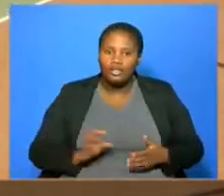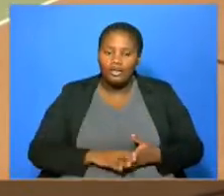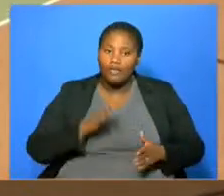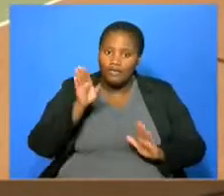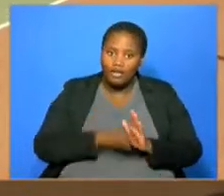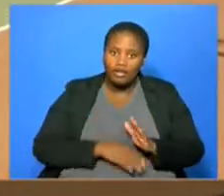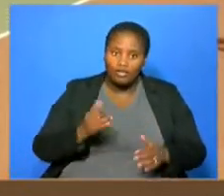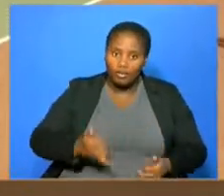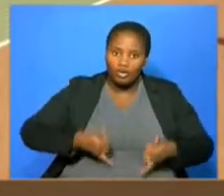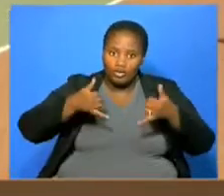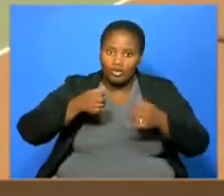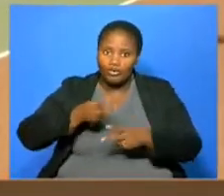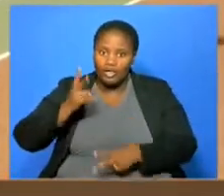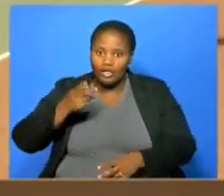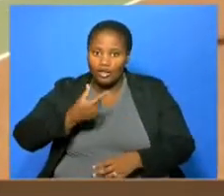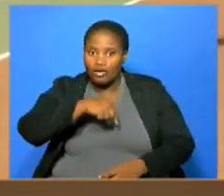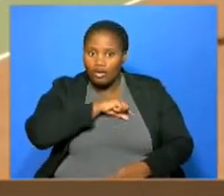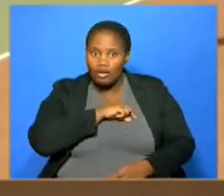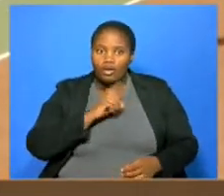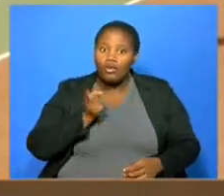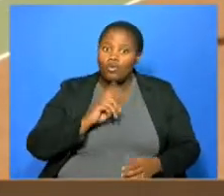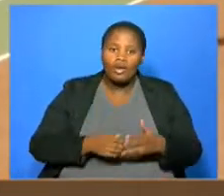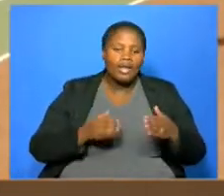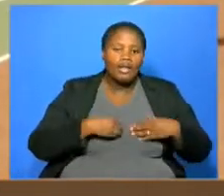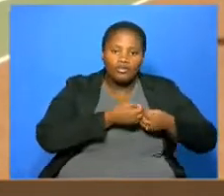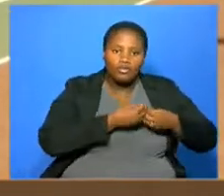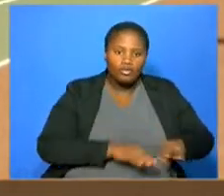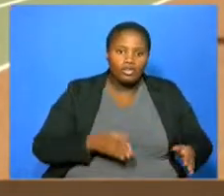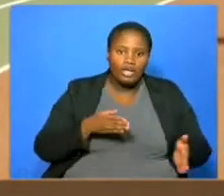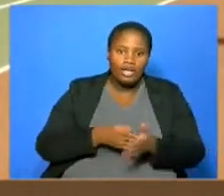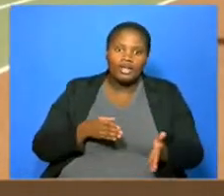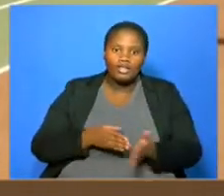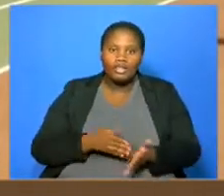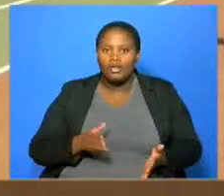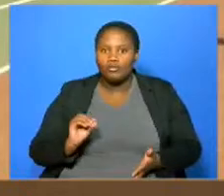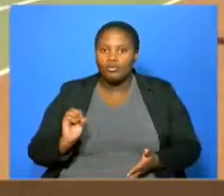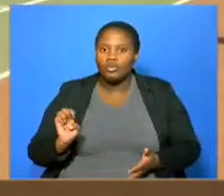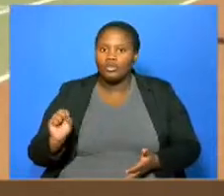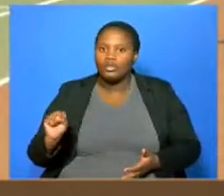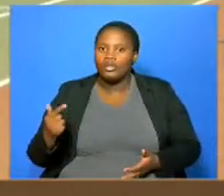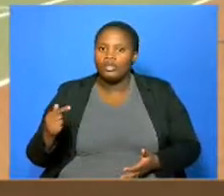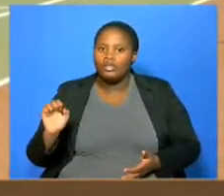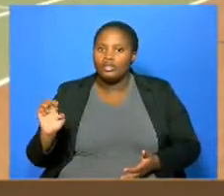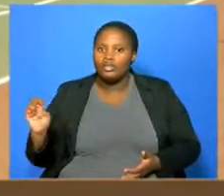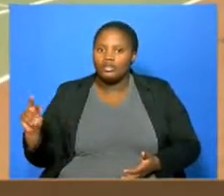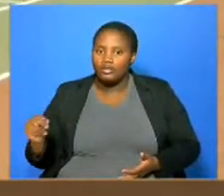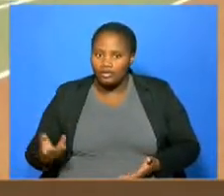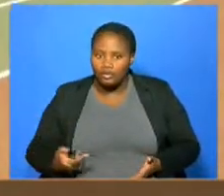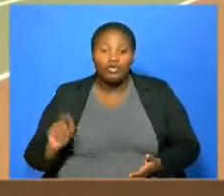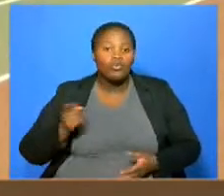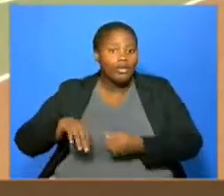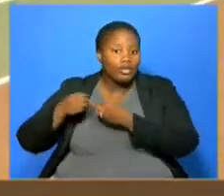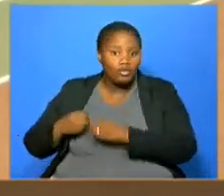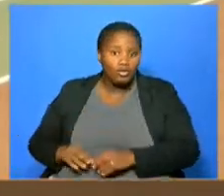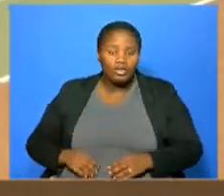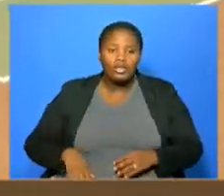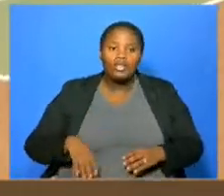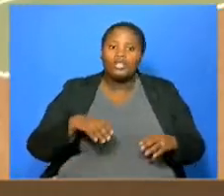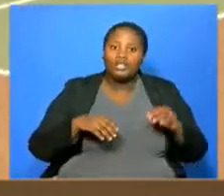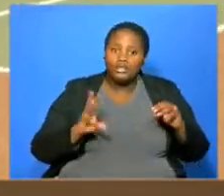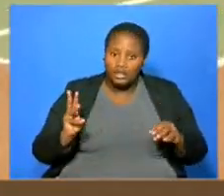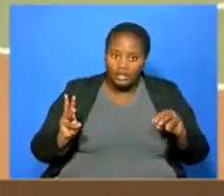the semi-finals after suffering a narrow defeat to Joshua Austin of Great Britain, losing the game by 6-2, 4-6